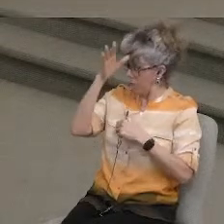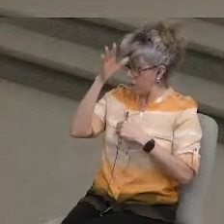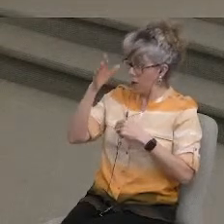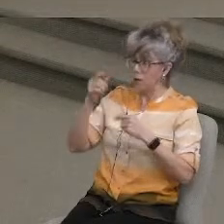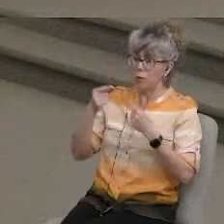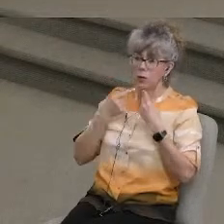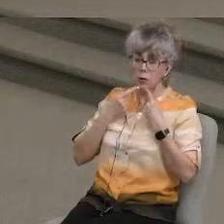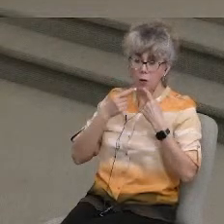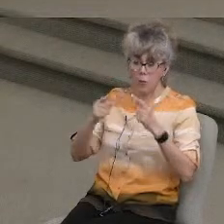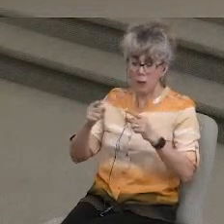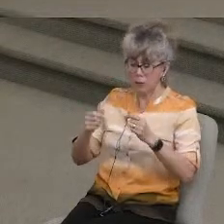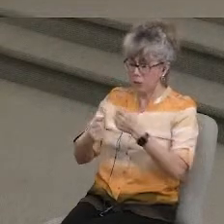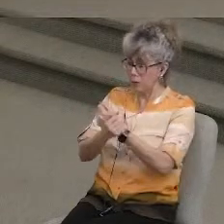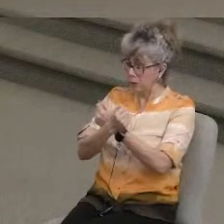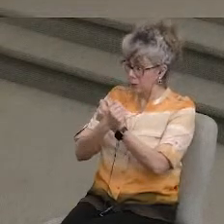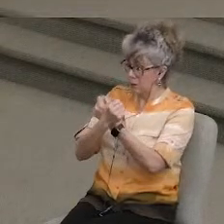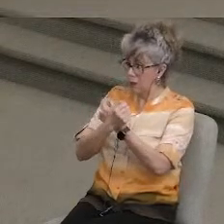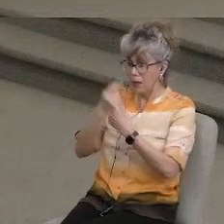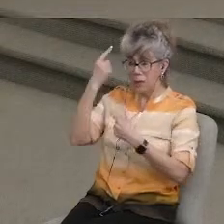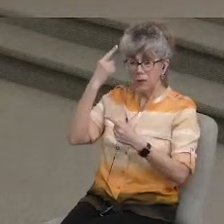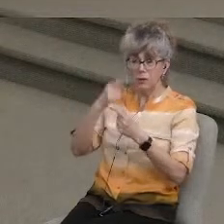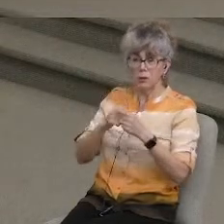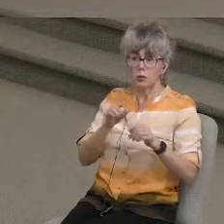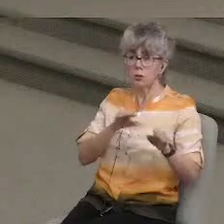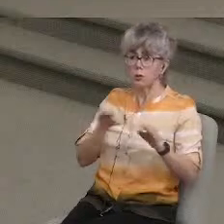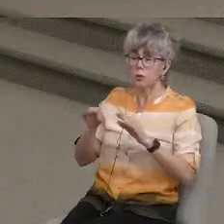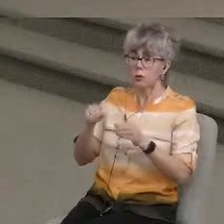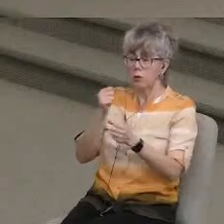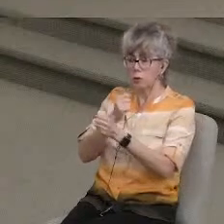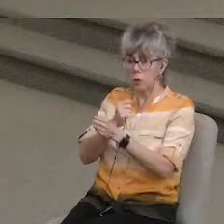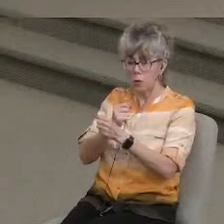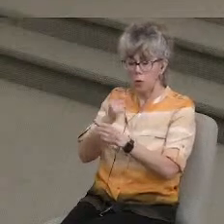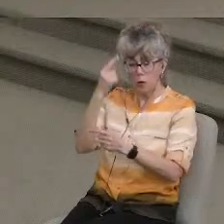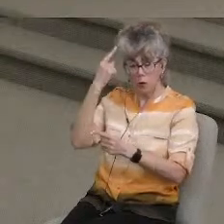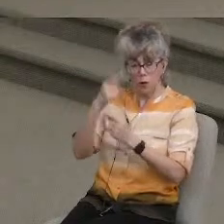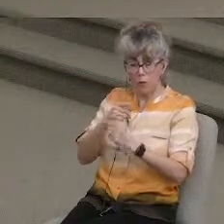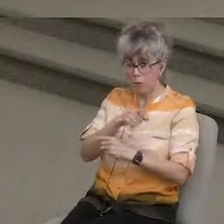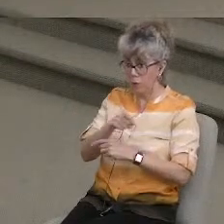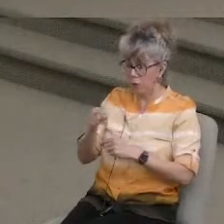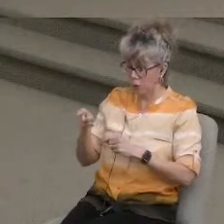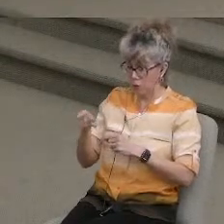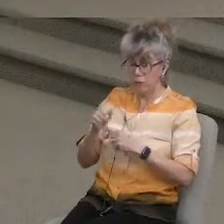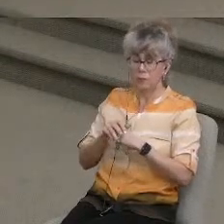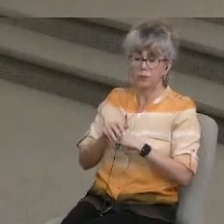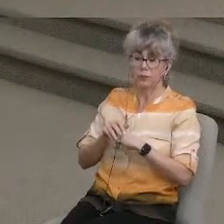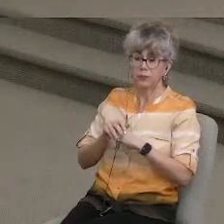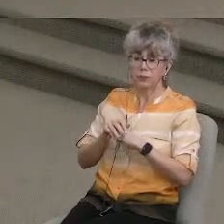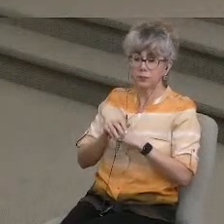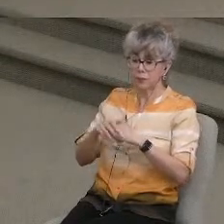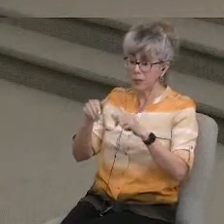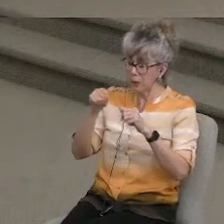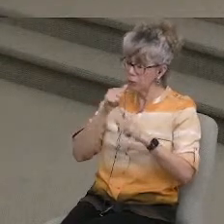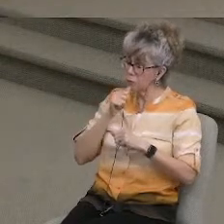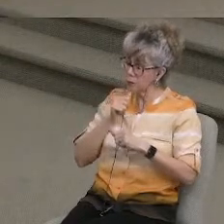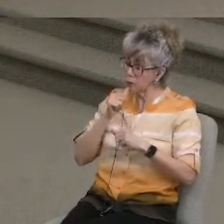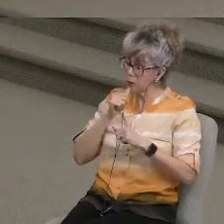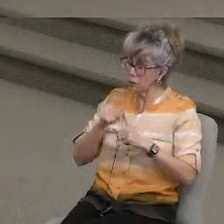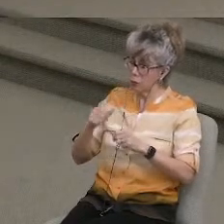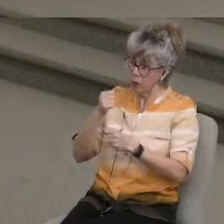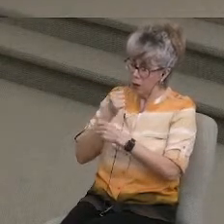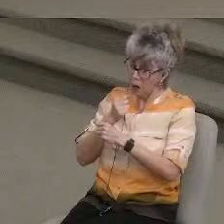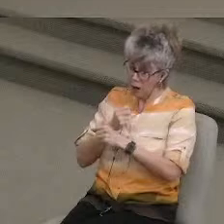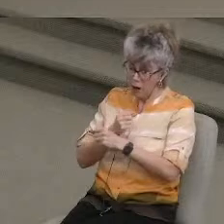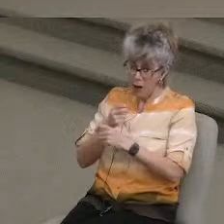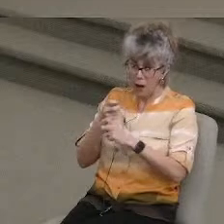commanded slaves to do the work. He commanded those others to obey, to suffer, and to endure hardship. And yet